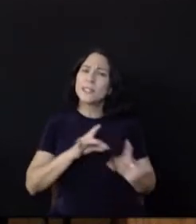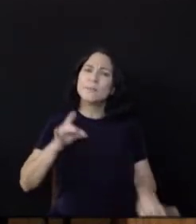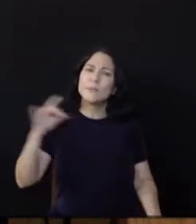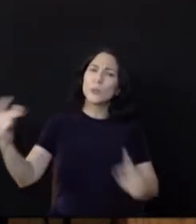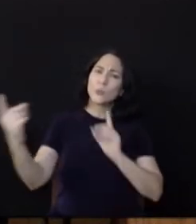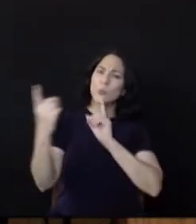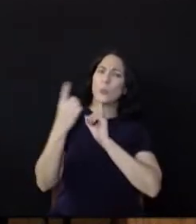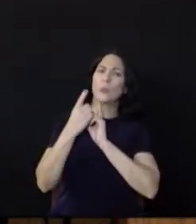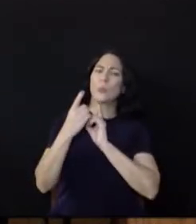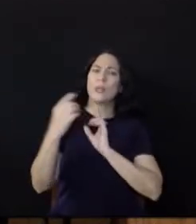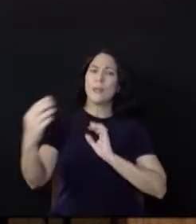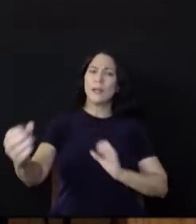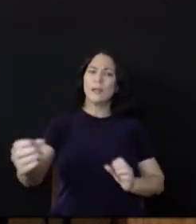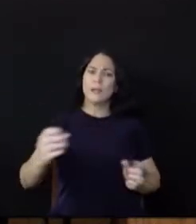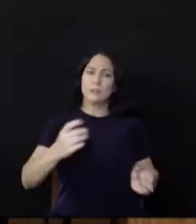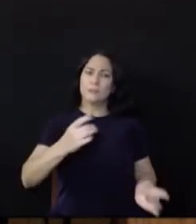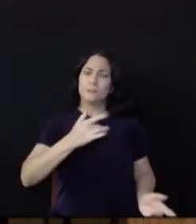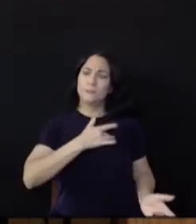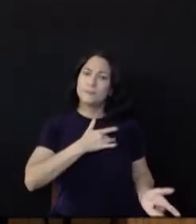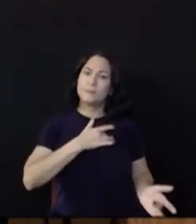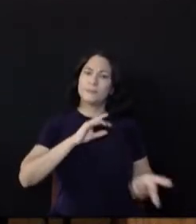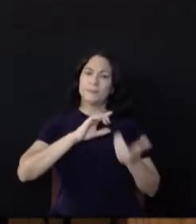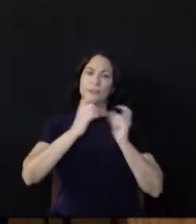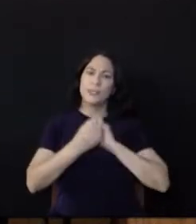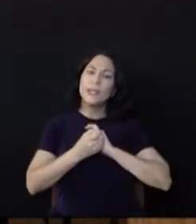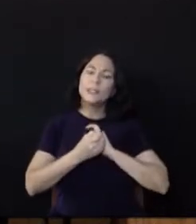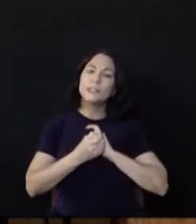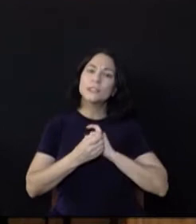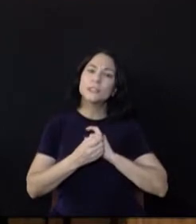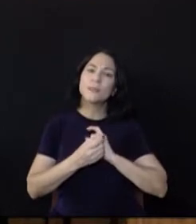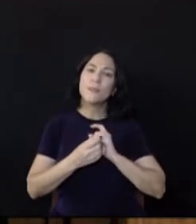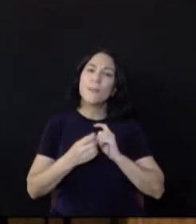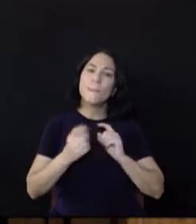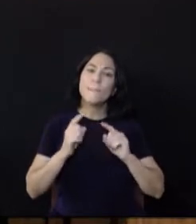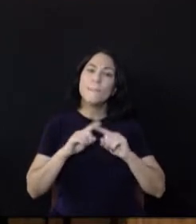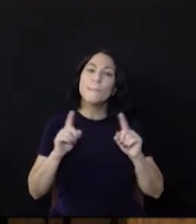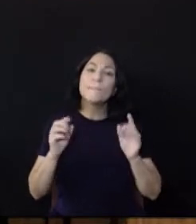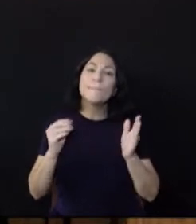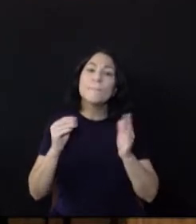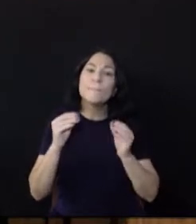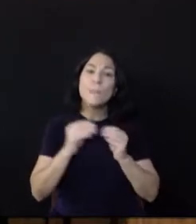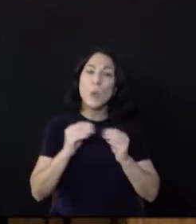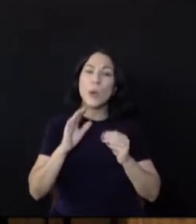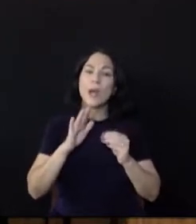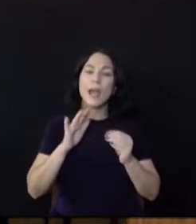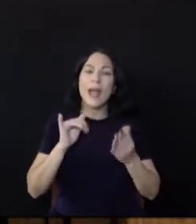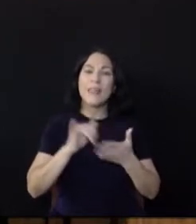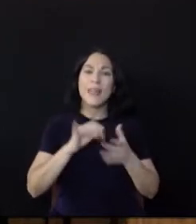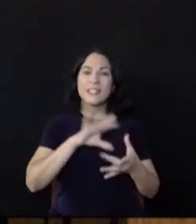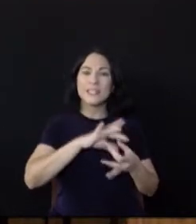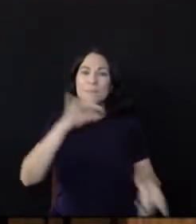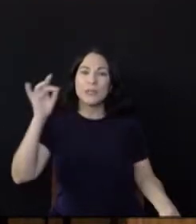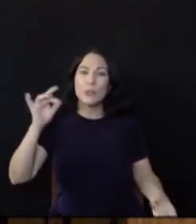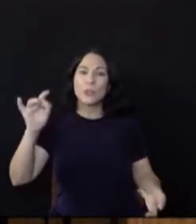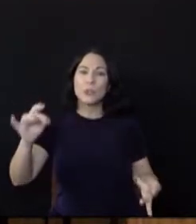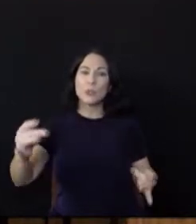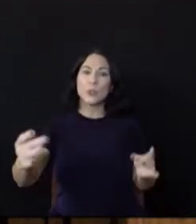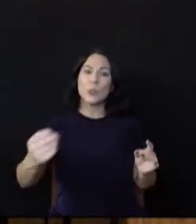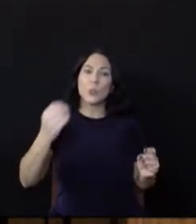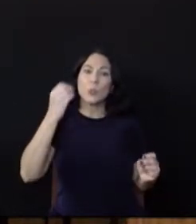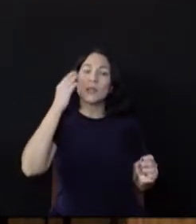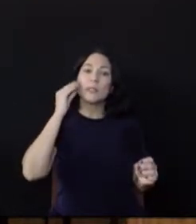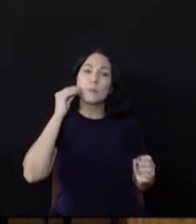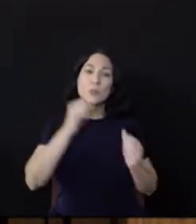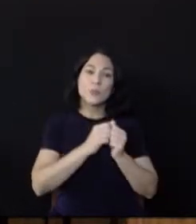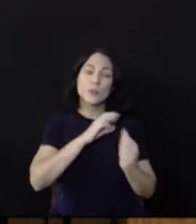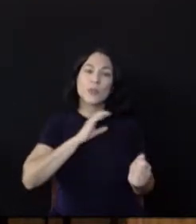him deeply and changed him in some way in that moment. But even more, that spiritual encounter with Christ set Paul on a